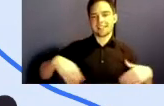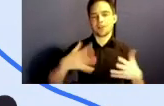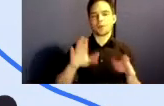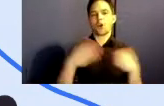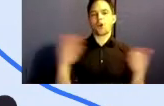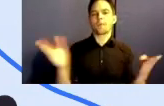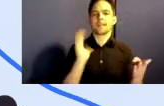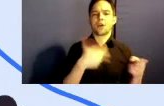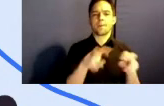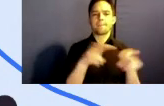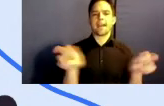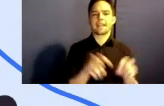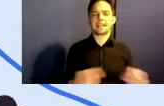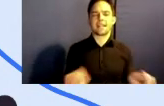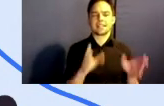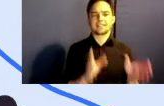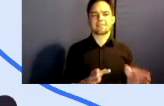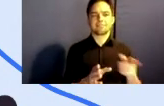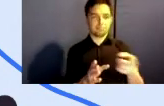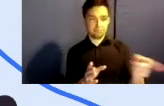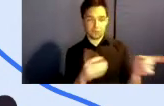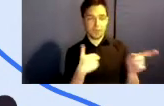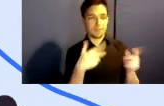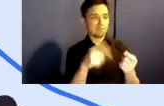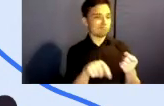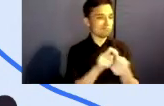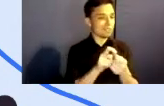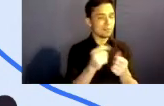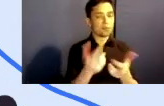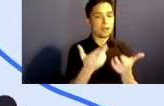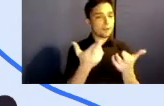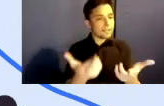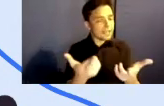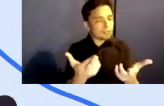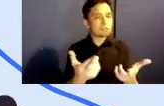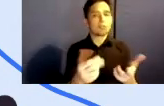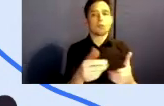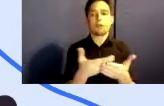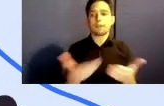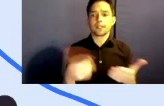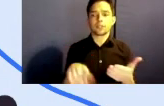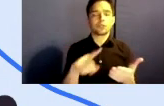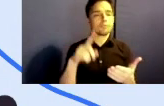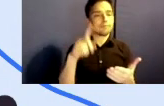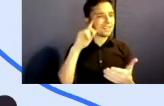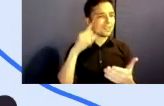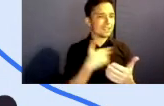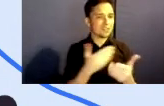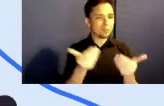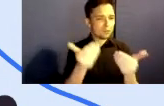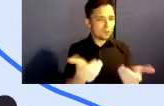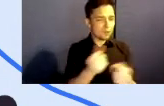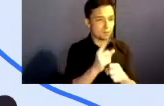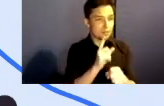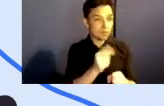to our panelists and ask, do you have specific recommendations or things that you really think we need to move forward to ensure that